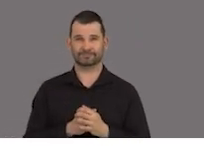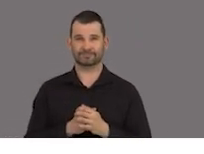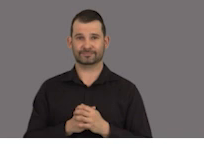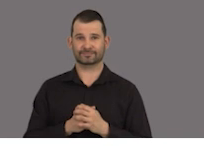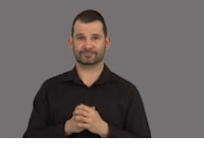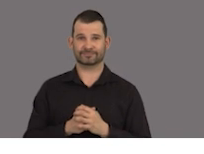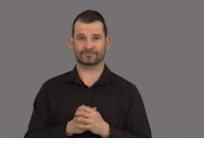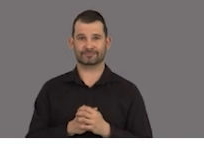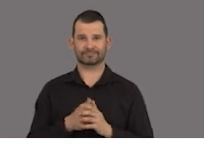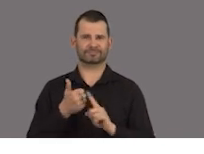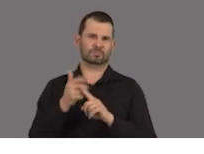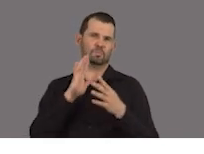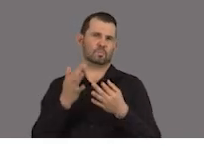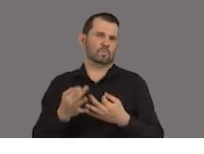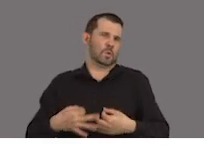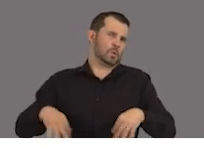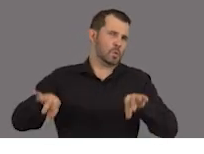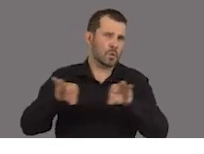areas.